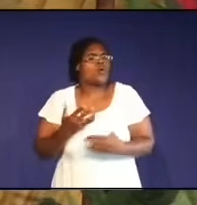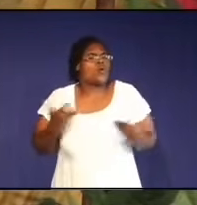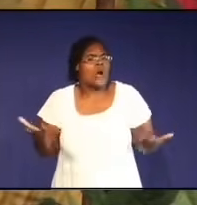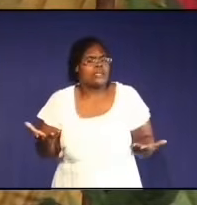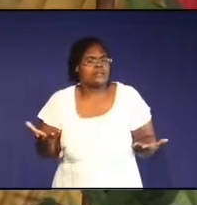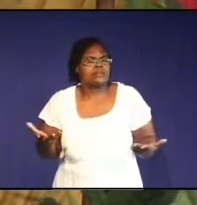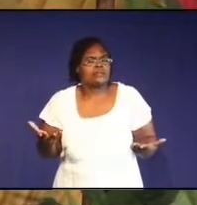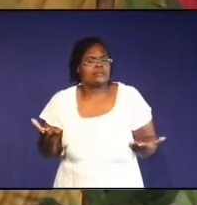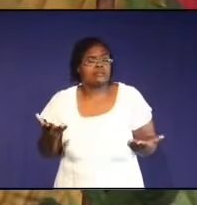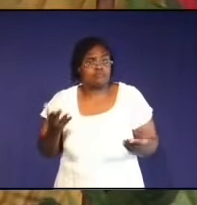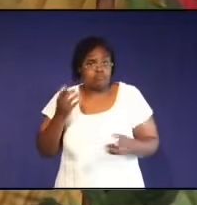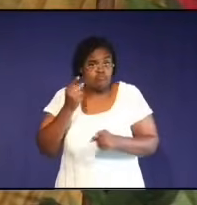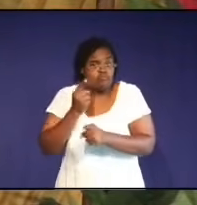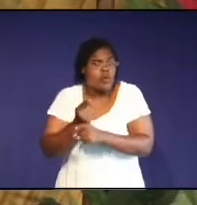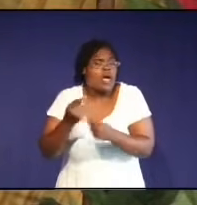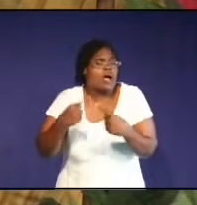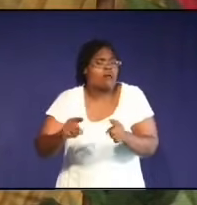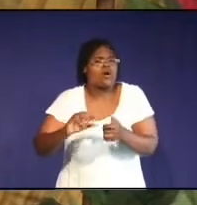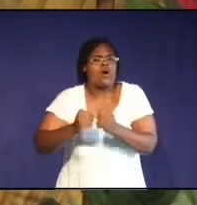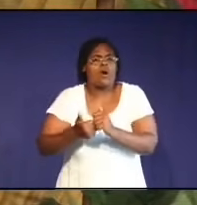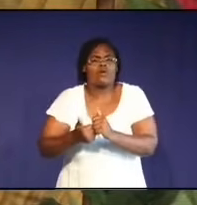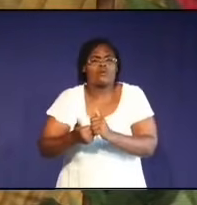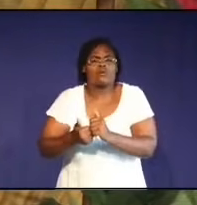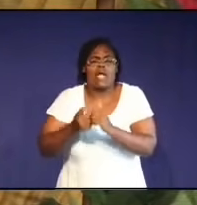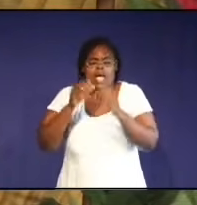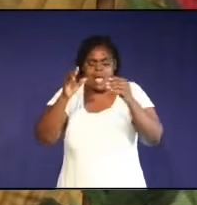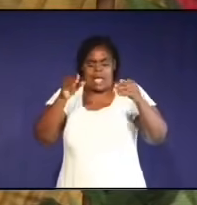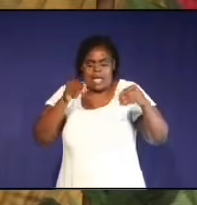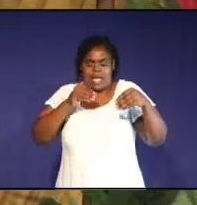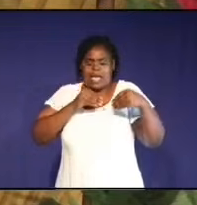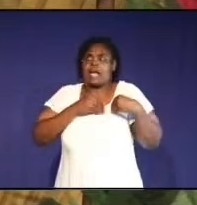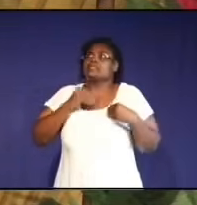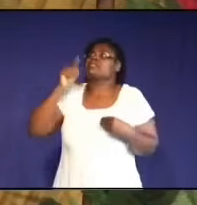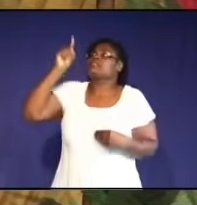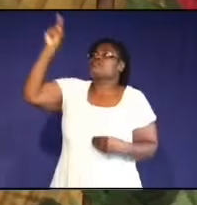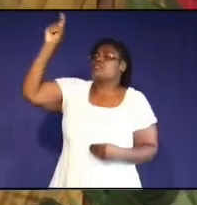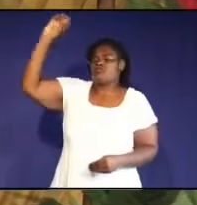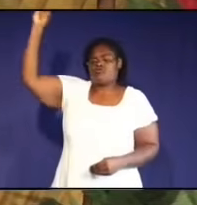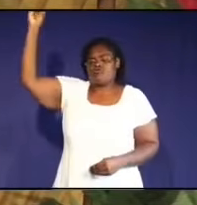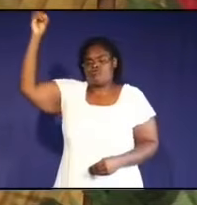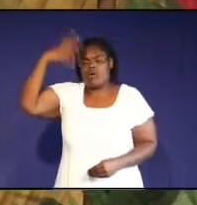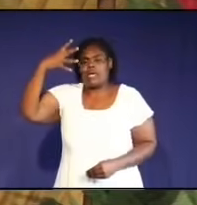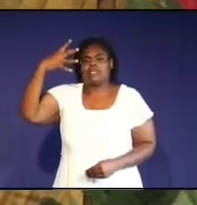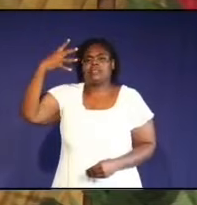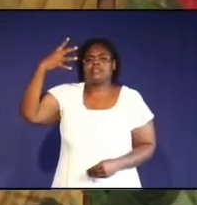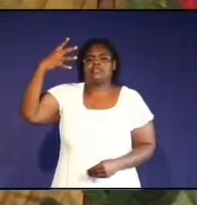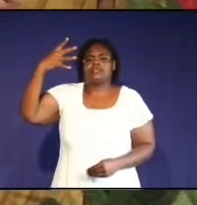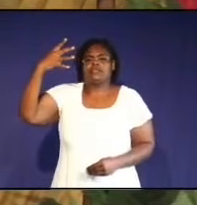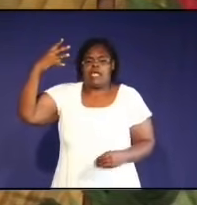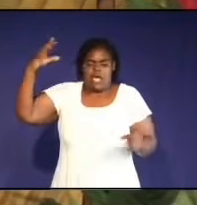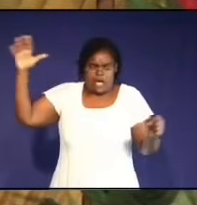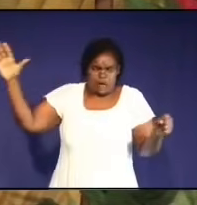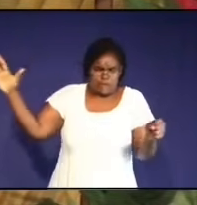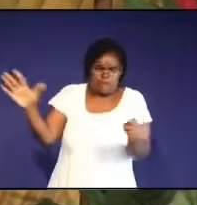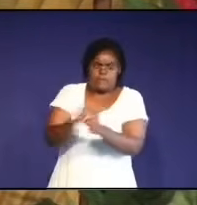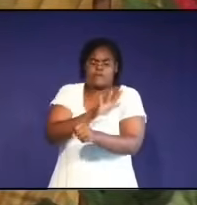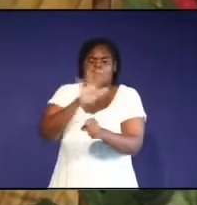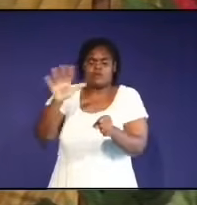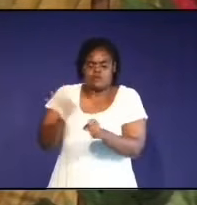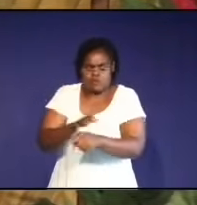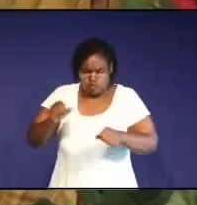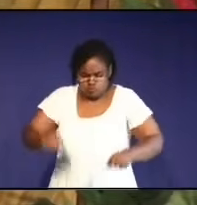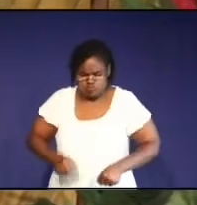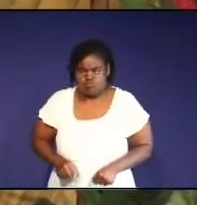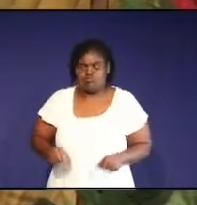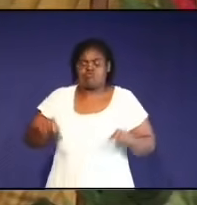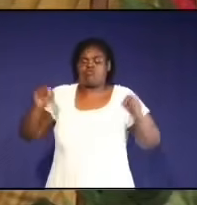said the Lord God, acceptance of the grace of Jesus Christ and a full surrender. For